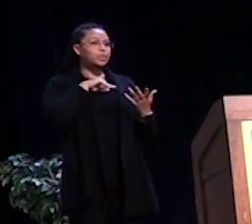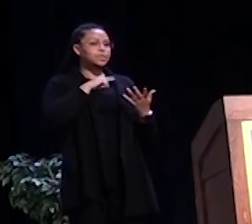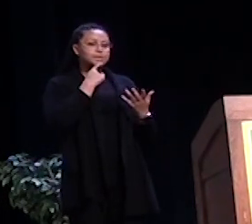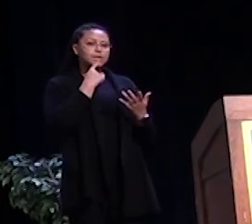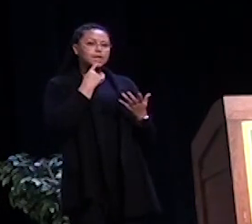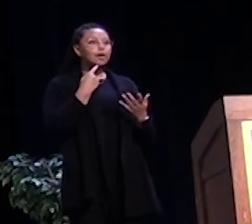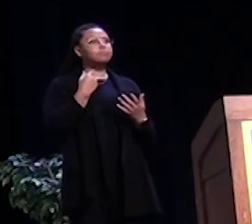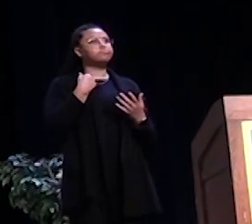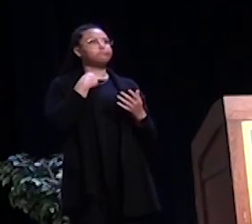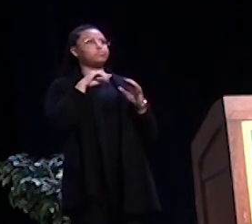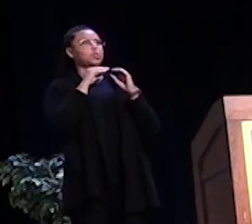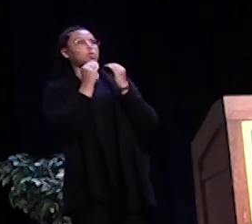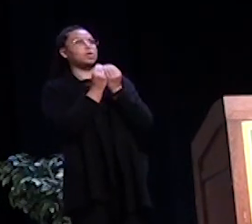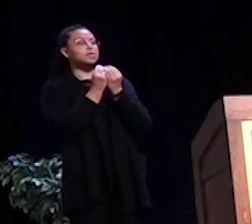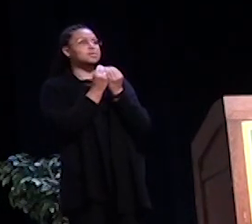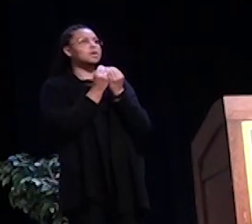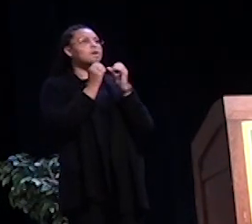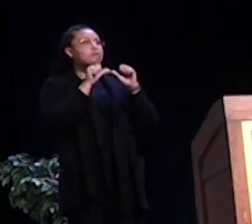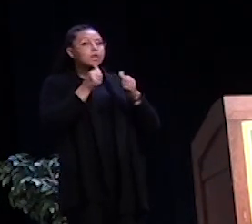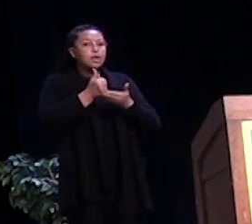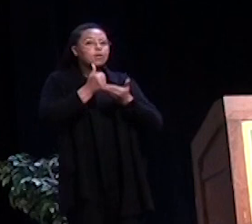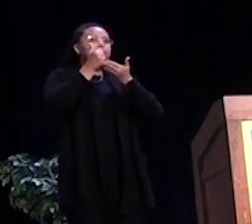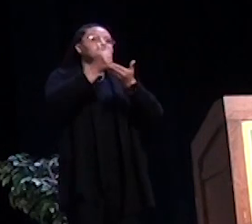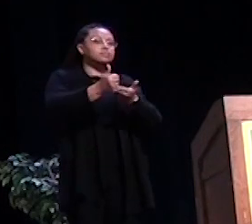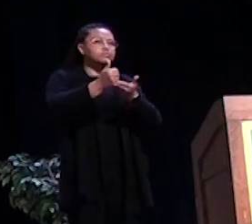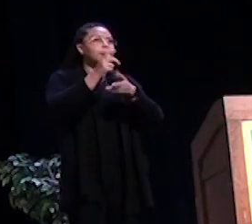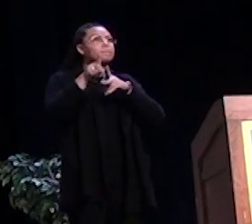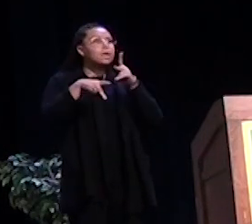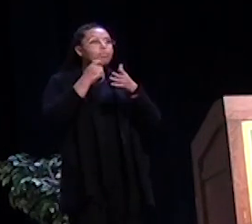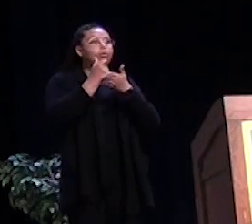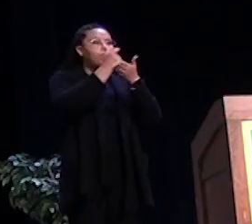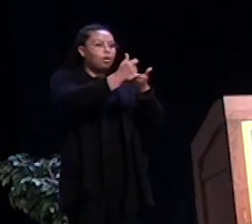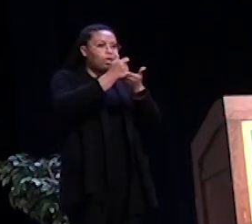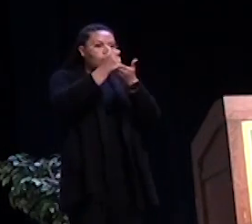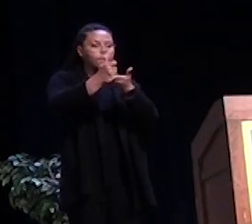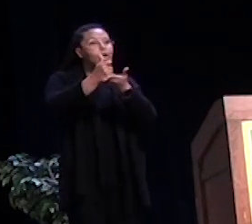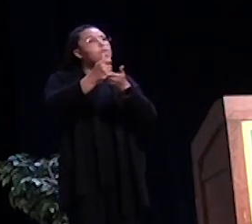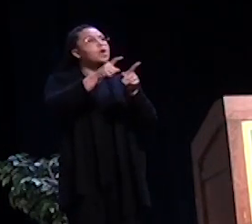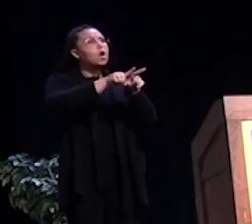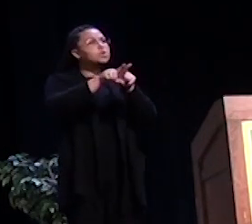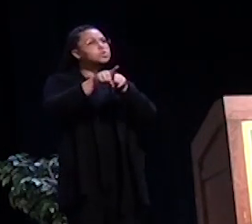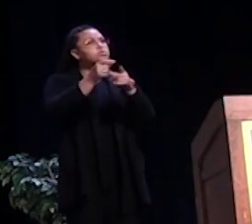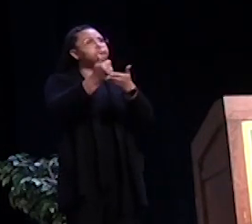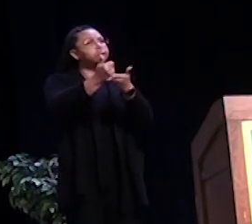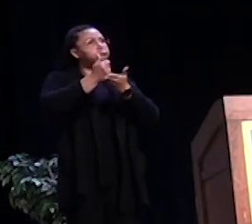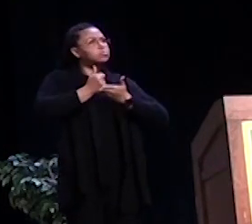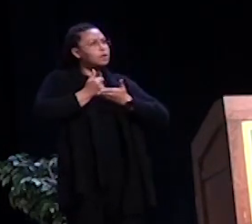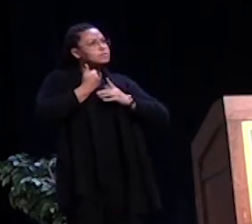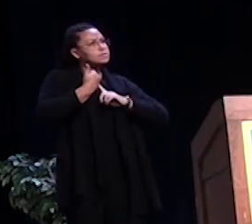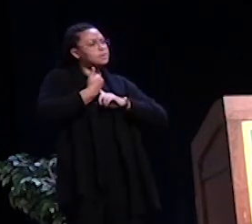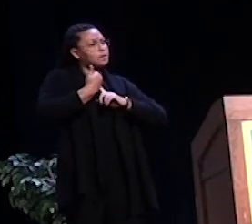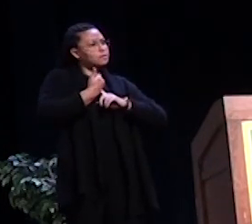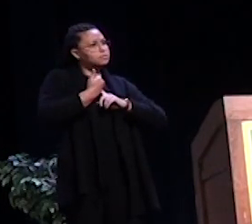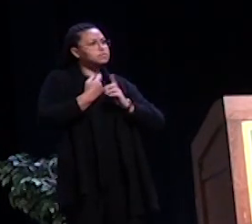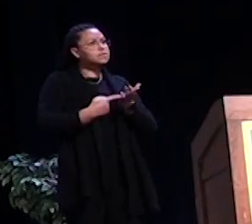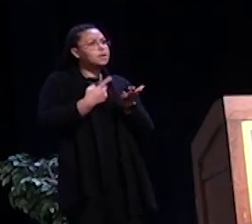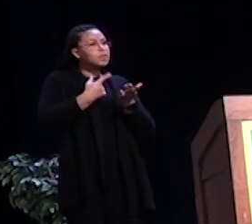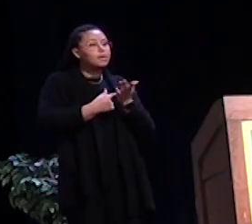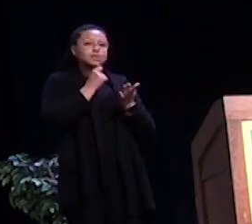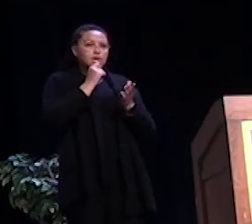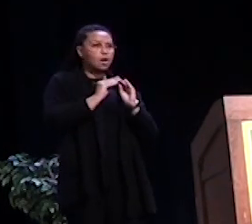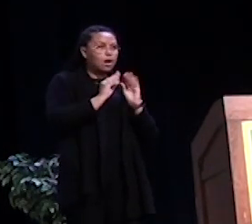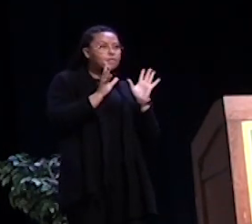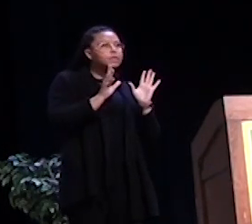there's organizations that can help us, there's people that can help us, and there's things we can do to help ourselves. sometimes it isn't obvious that if I just take